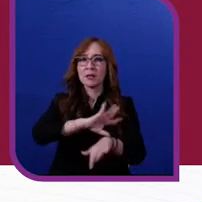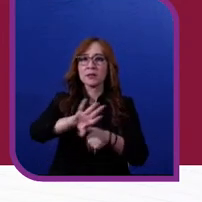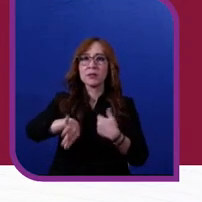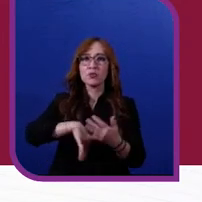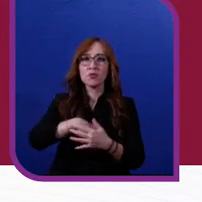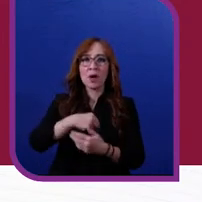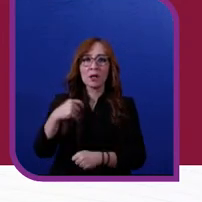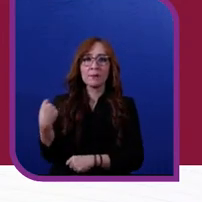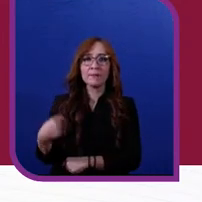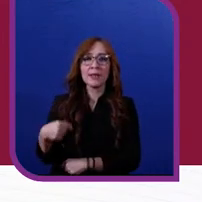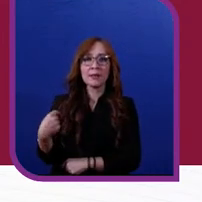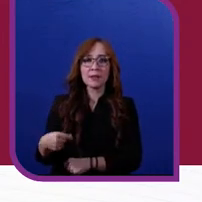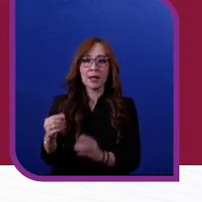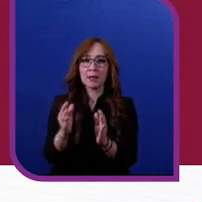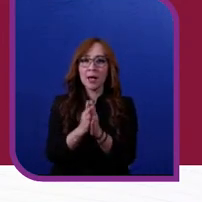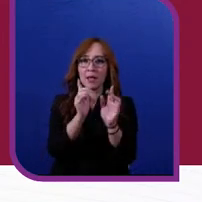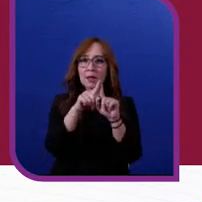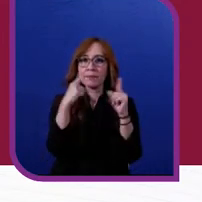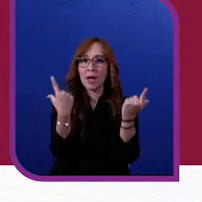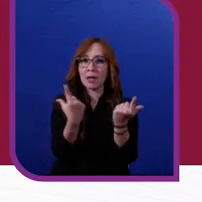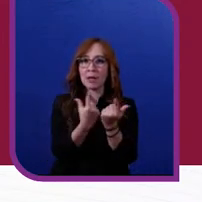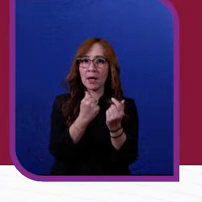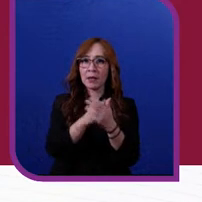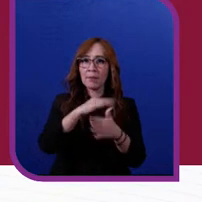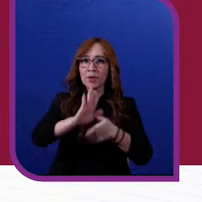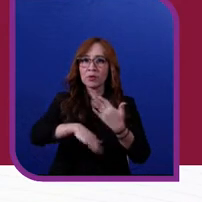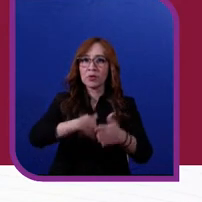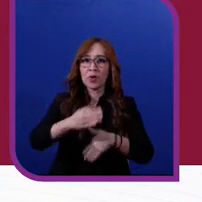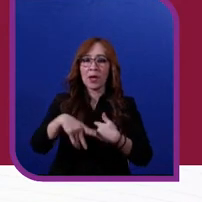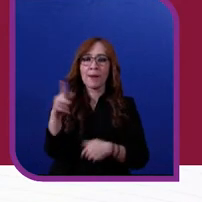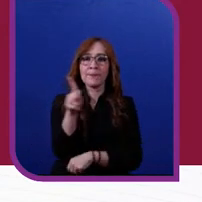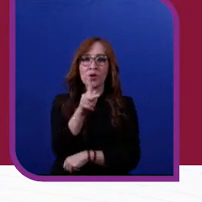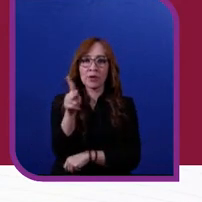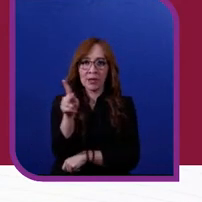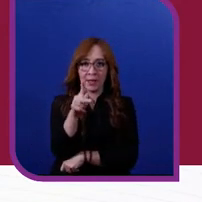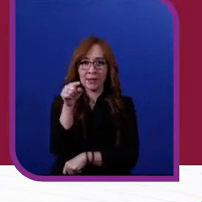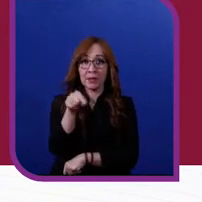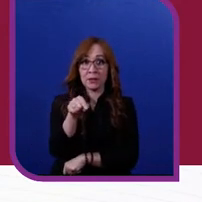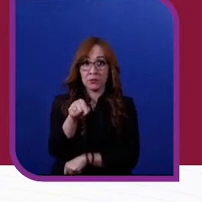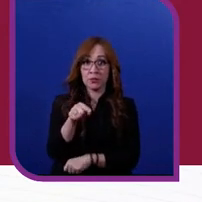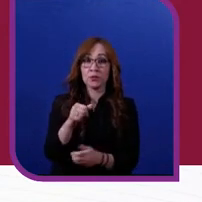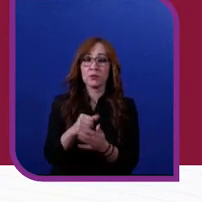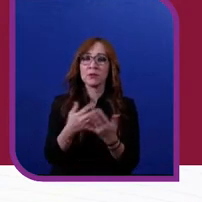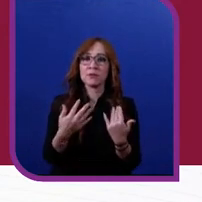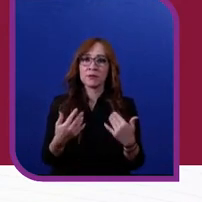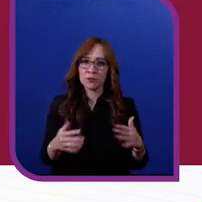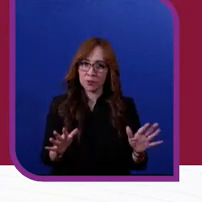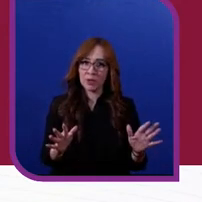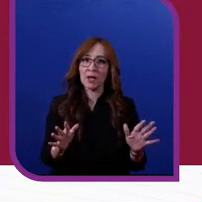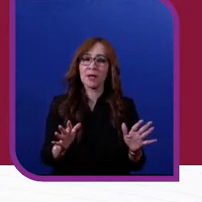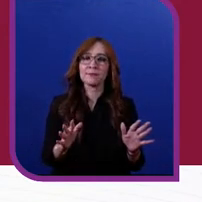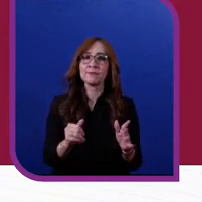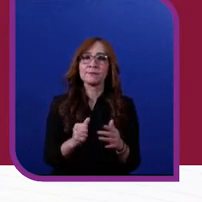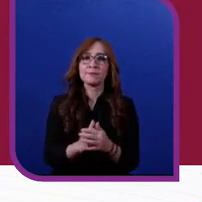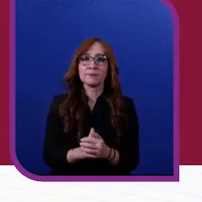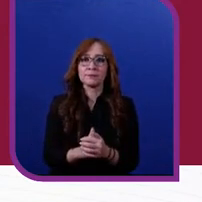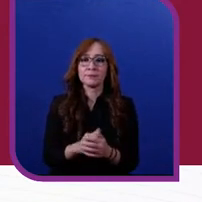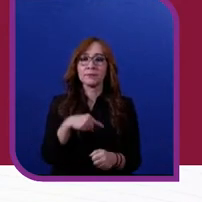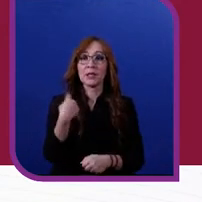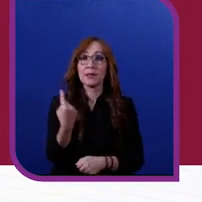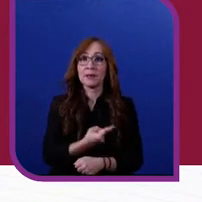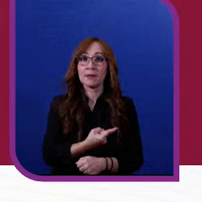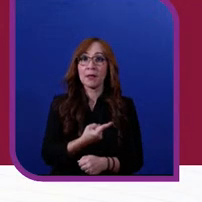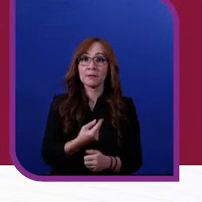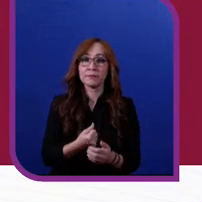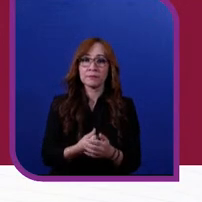human needs the project butter astono When We already isu for time